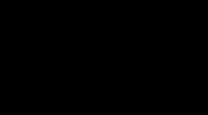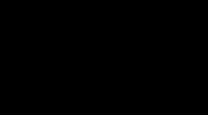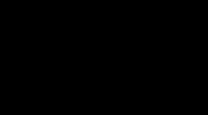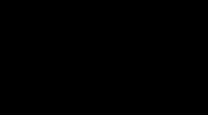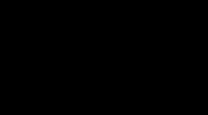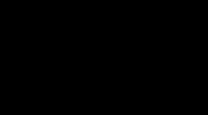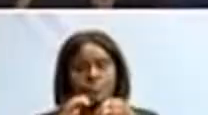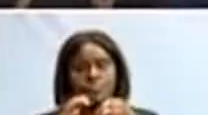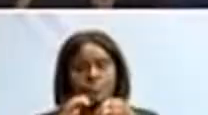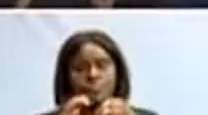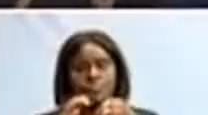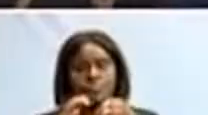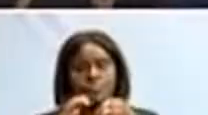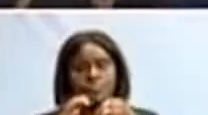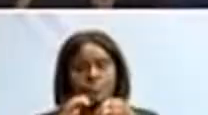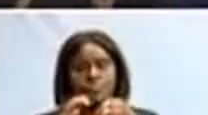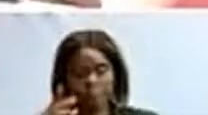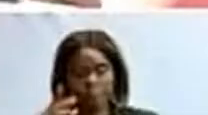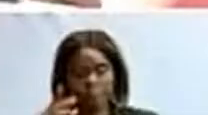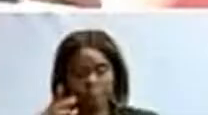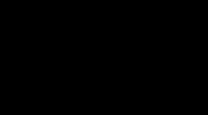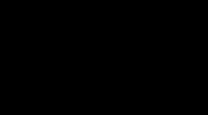name is Rural Development. Thank you.